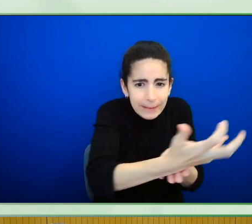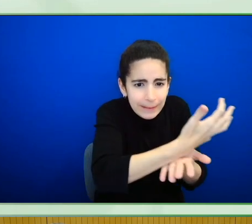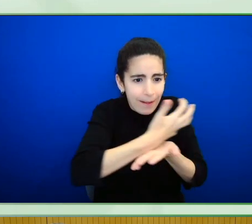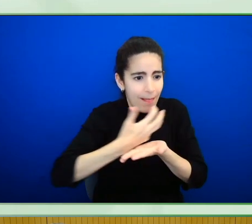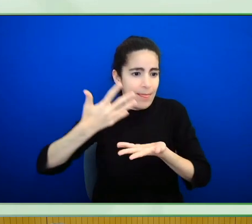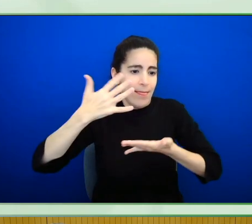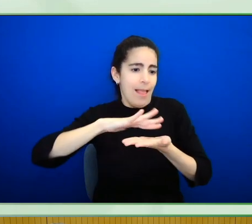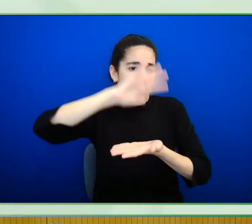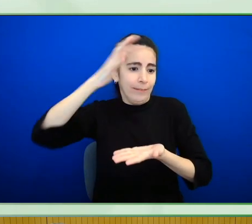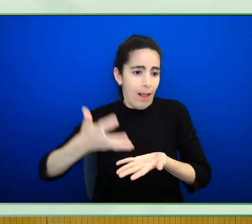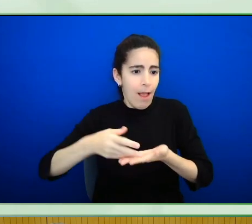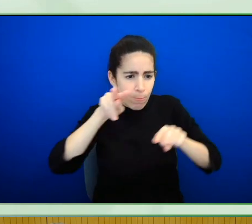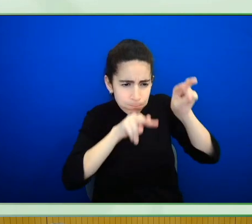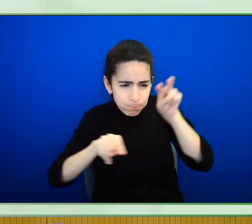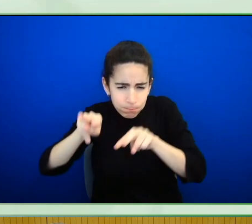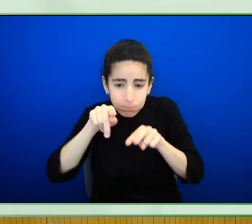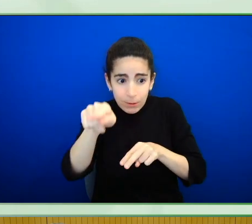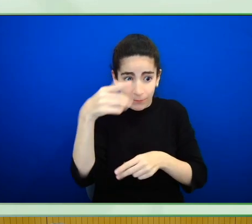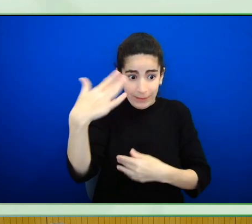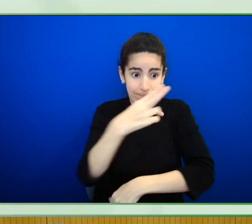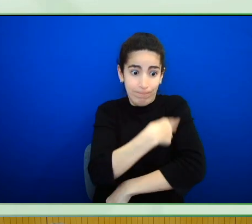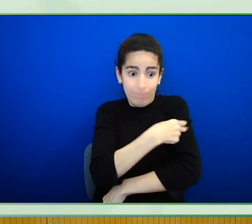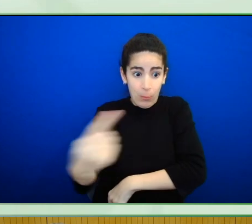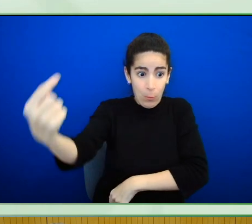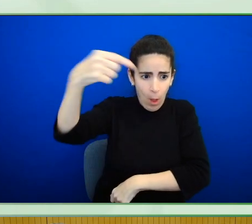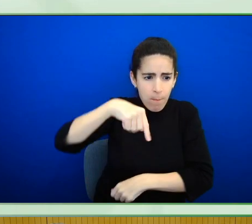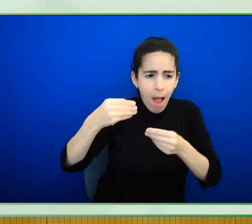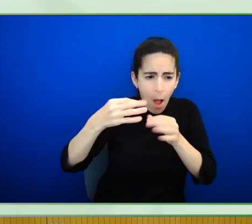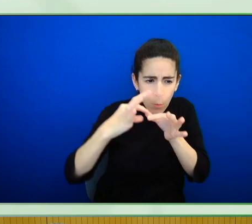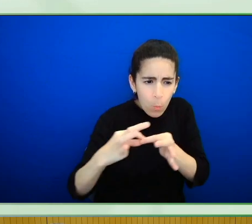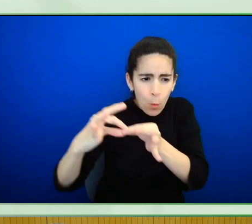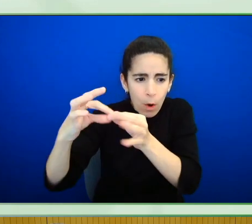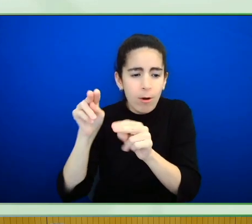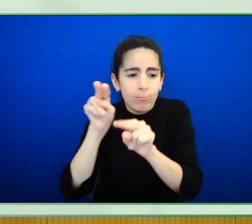and monitoring patient journeys to care so no one is left behind.